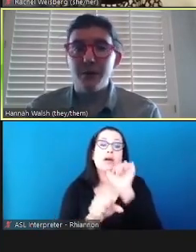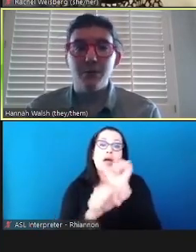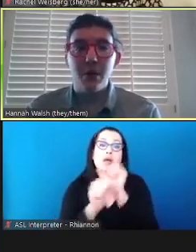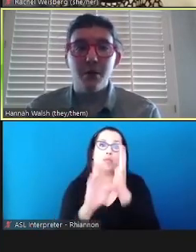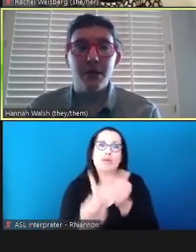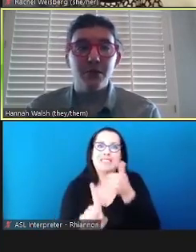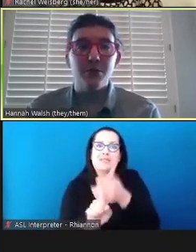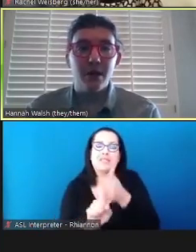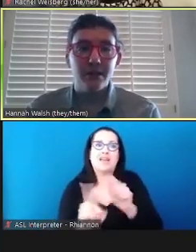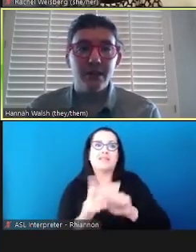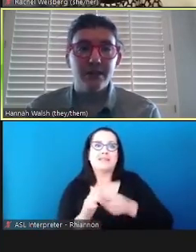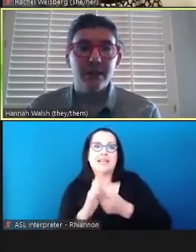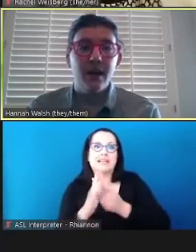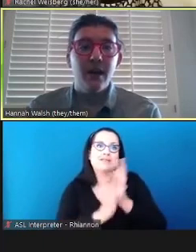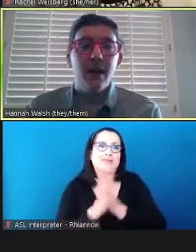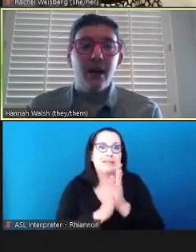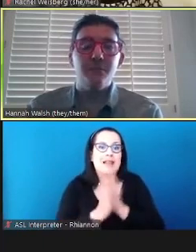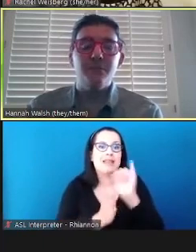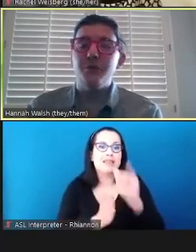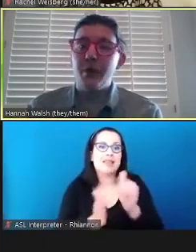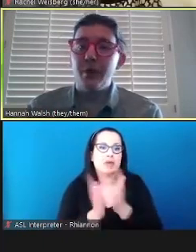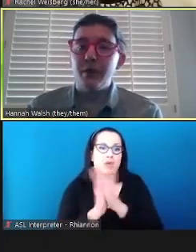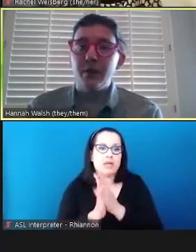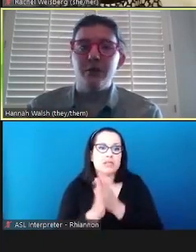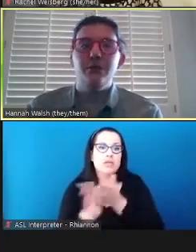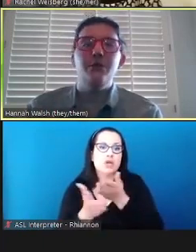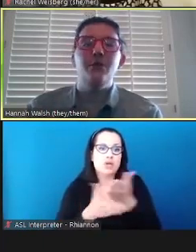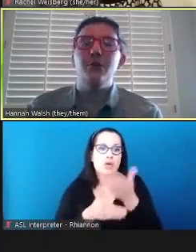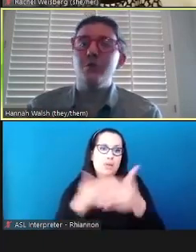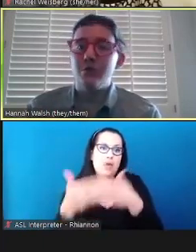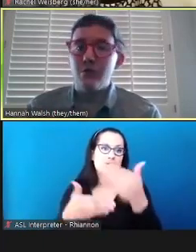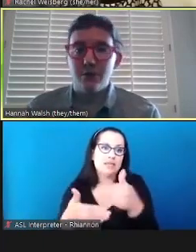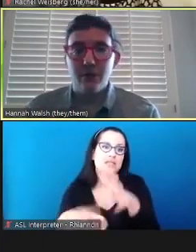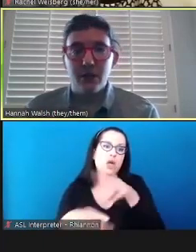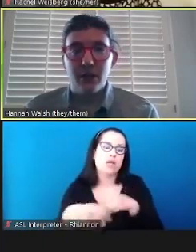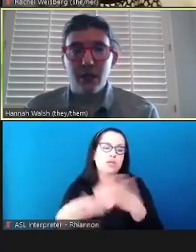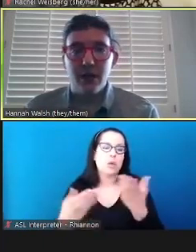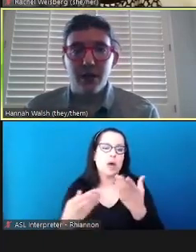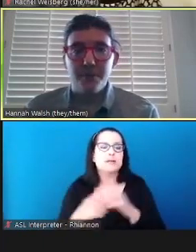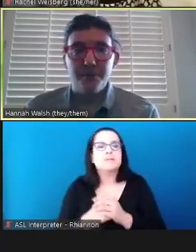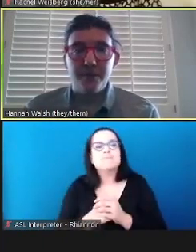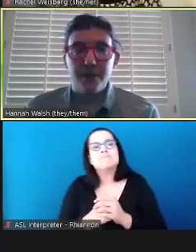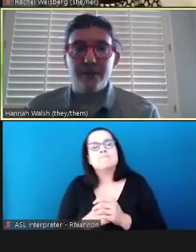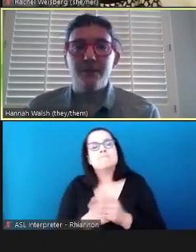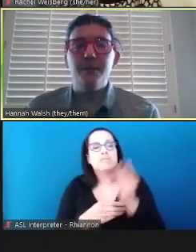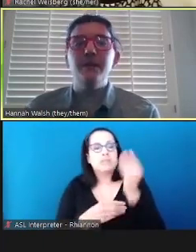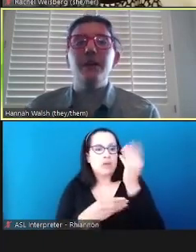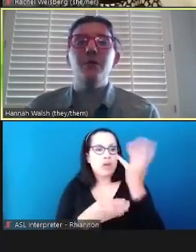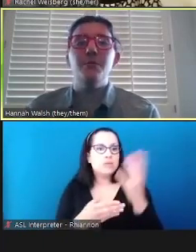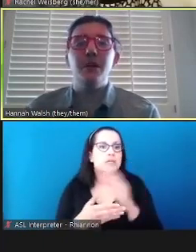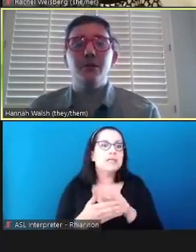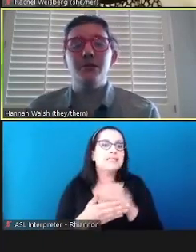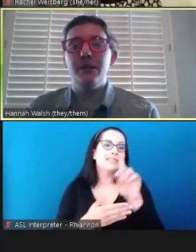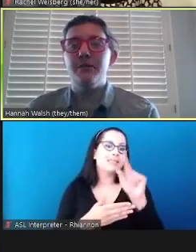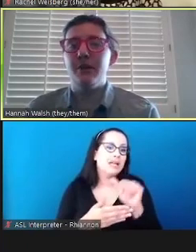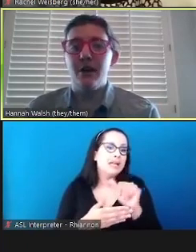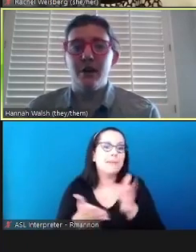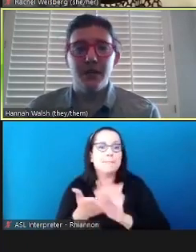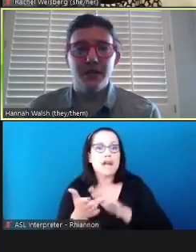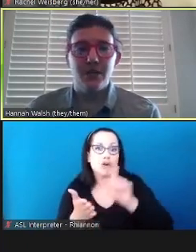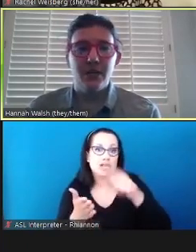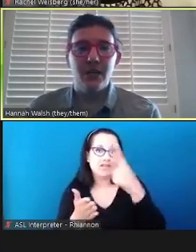in the reasonable accommodation process. So that would include, disclosing his disability or medical need